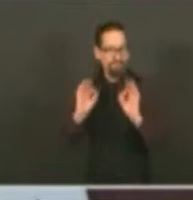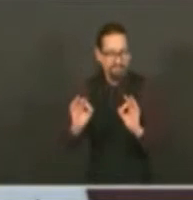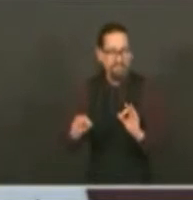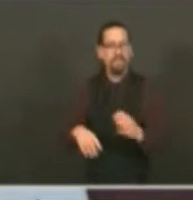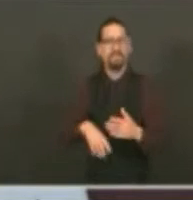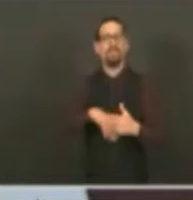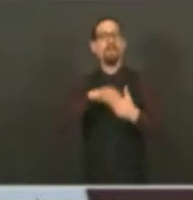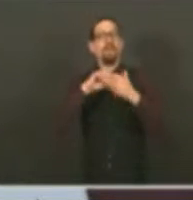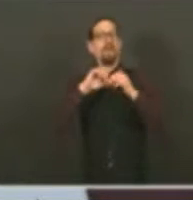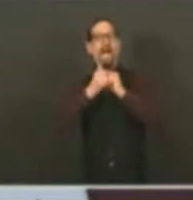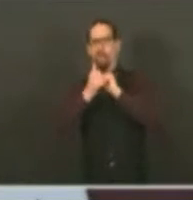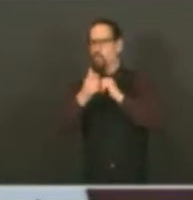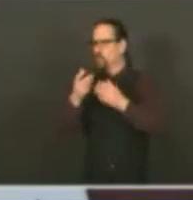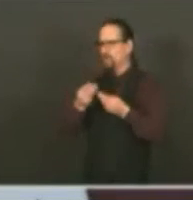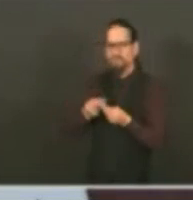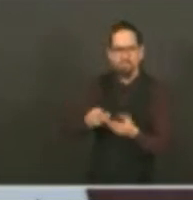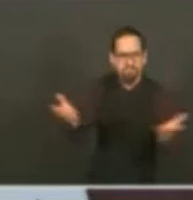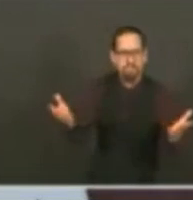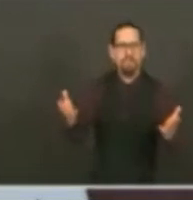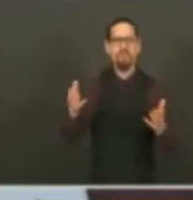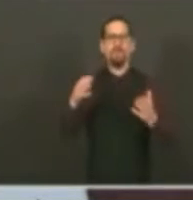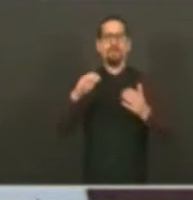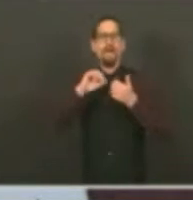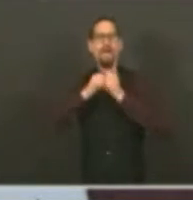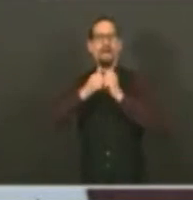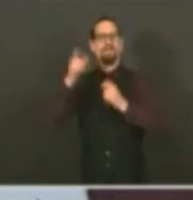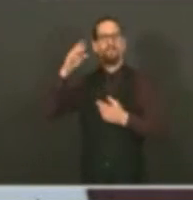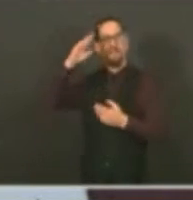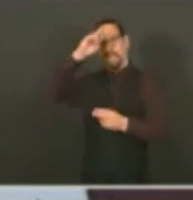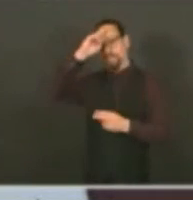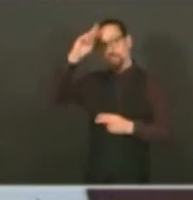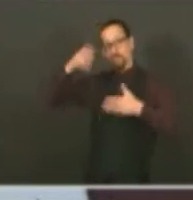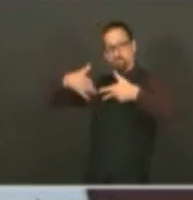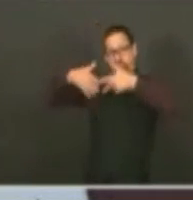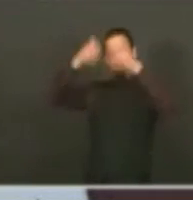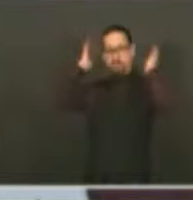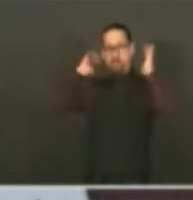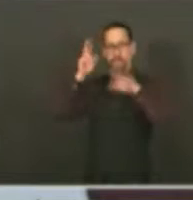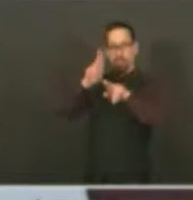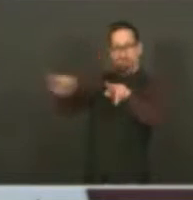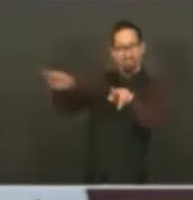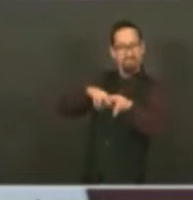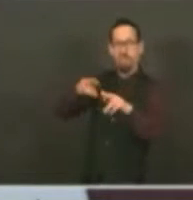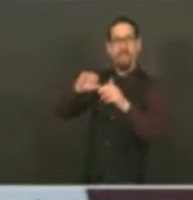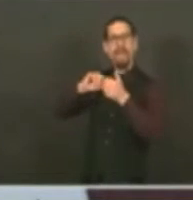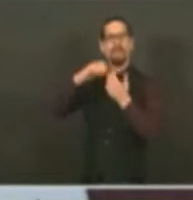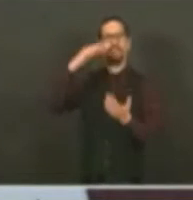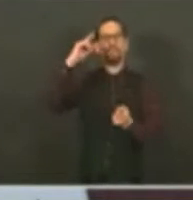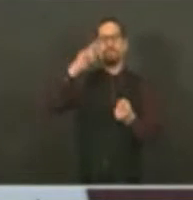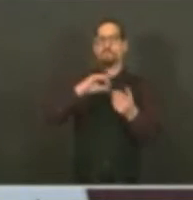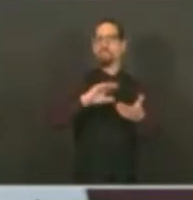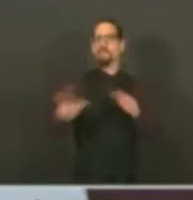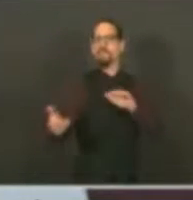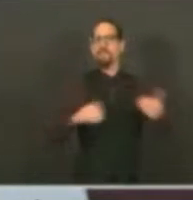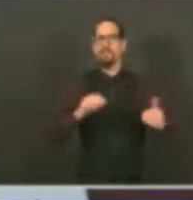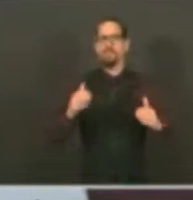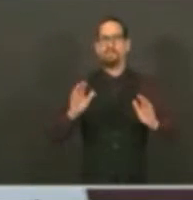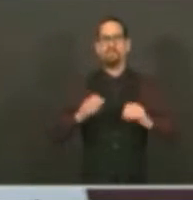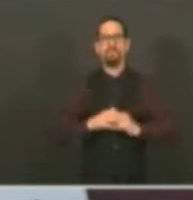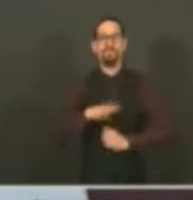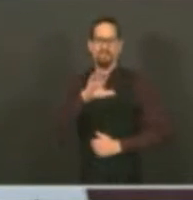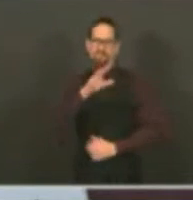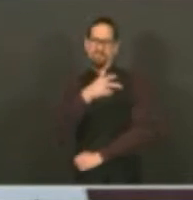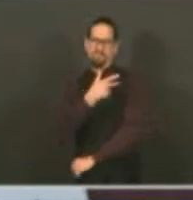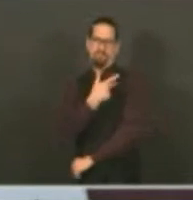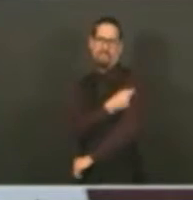the vaccine to prevent as many hospitalizations and deaths as possible. So these vaccines are being developed quickly, and people have raised concerns